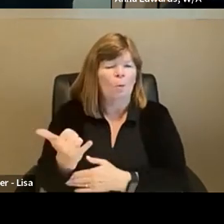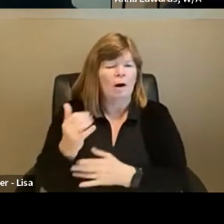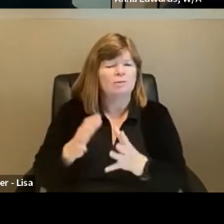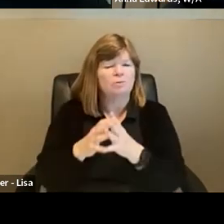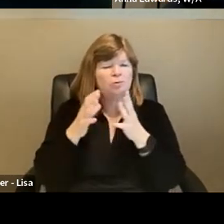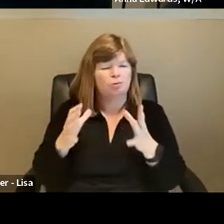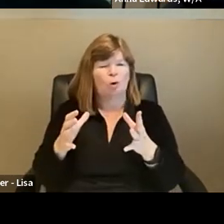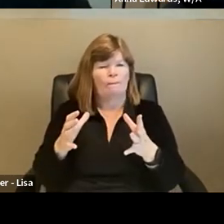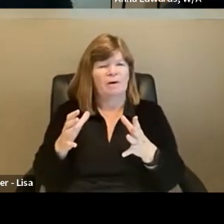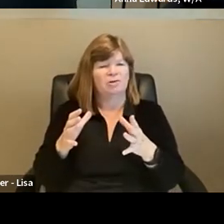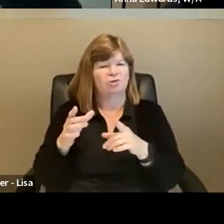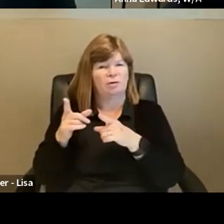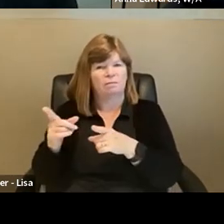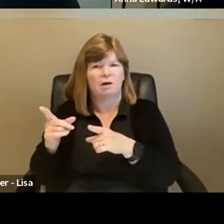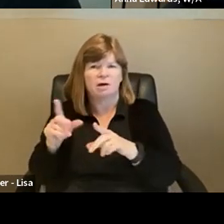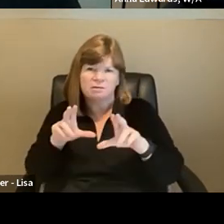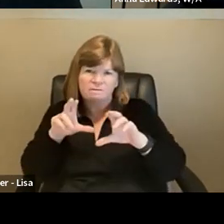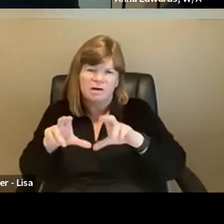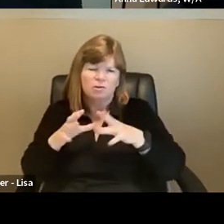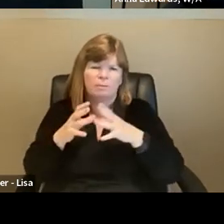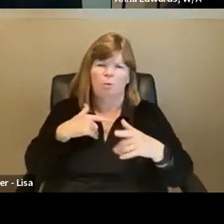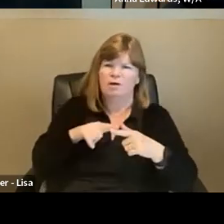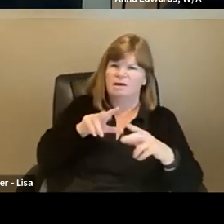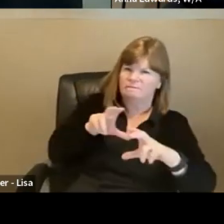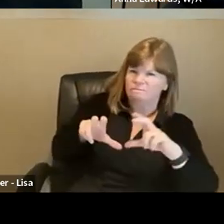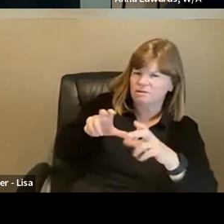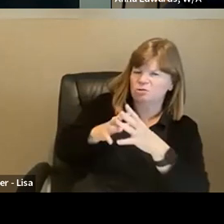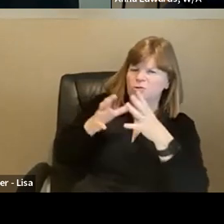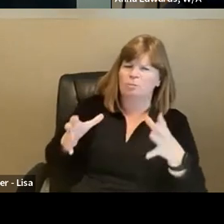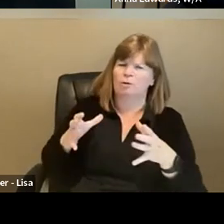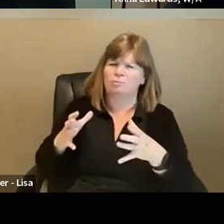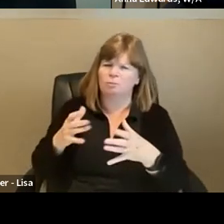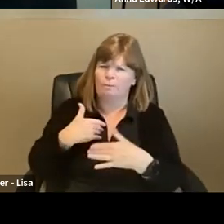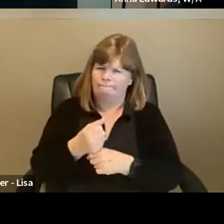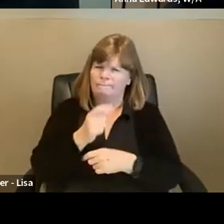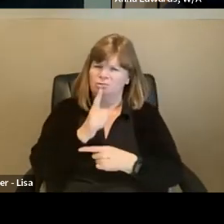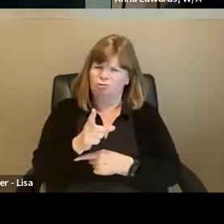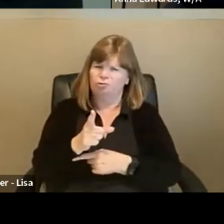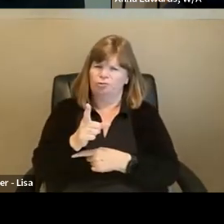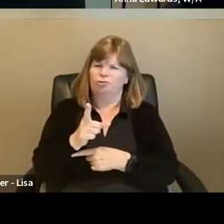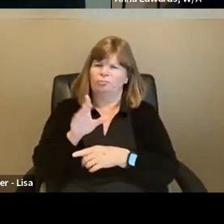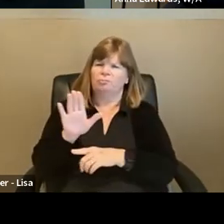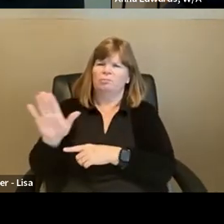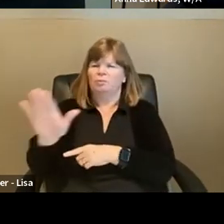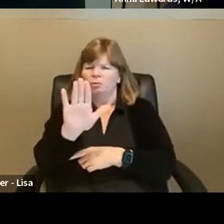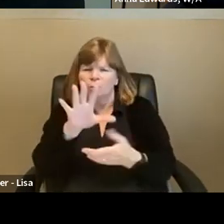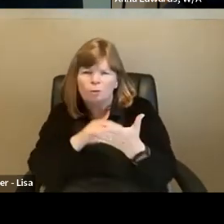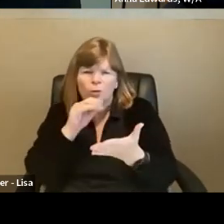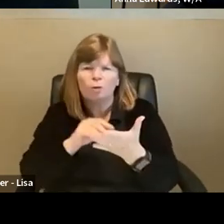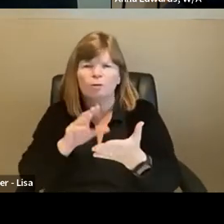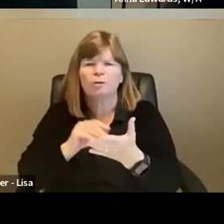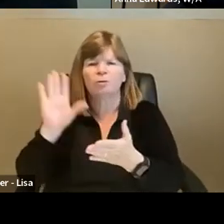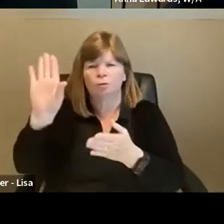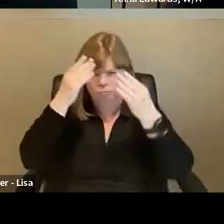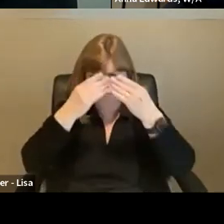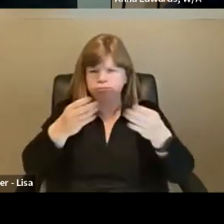on them, they invested so much, we invested so much, and we wanted to make sure that these learnings and this growth of